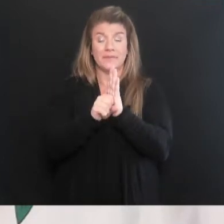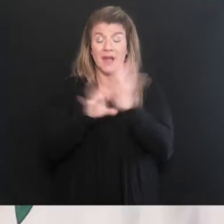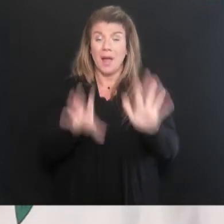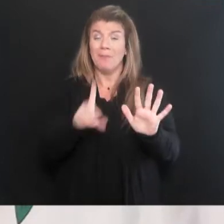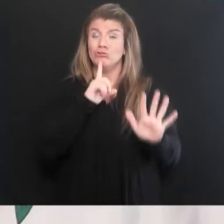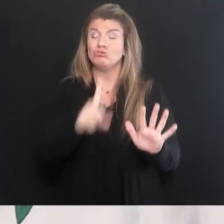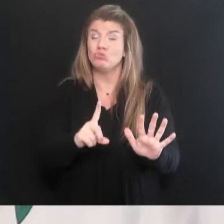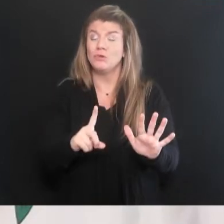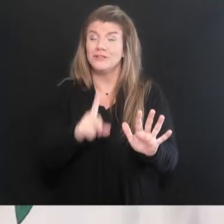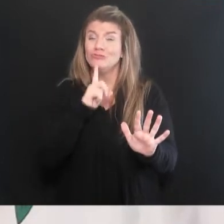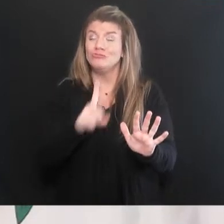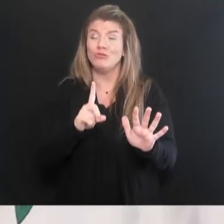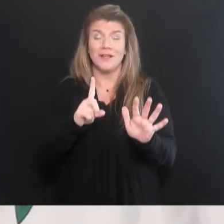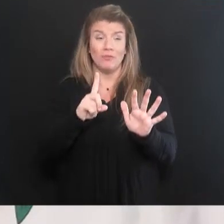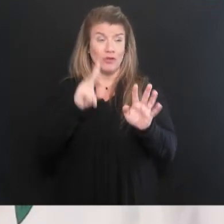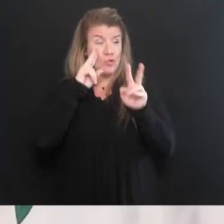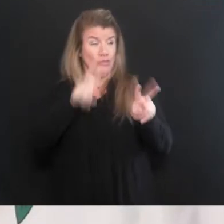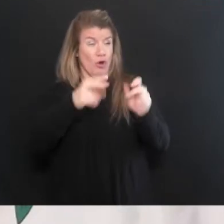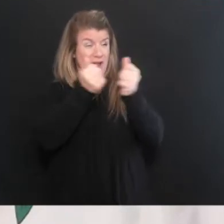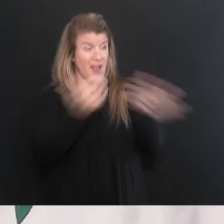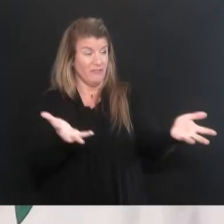really boils down to it,